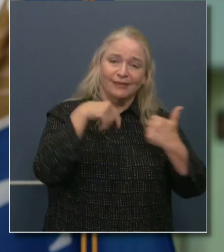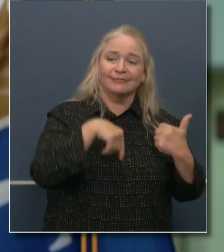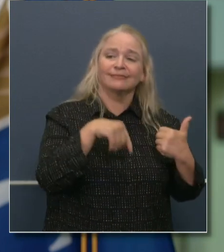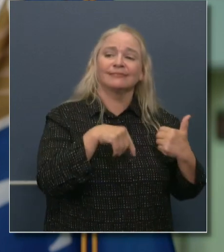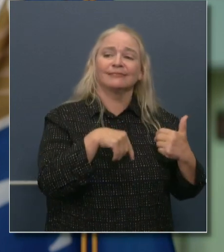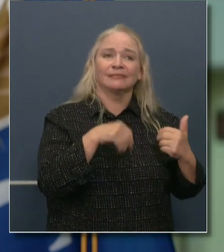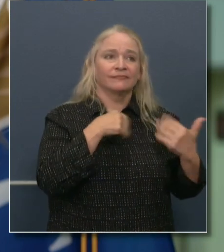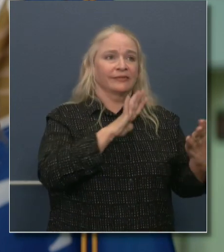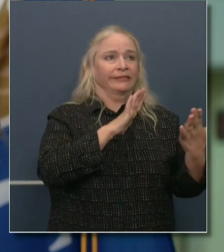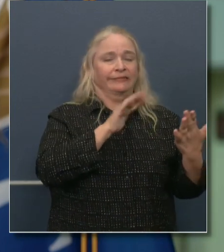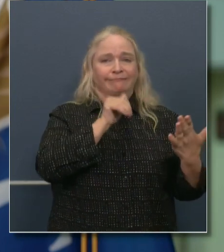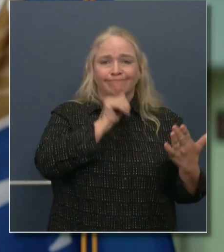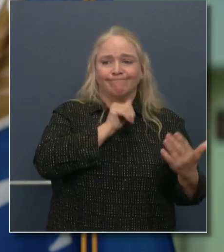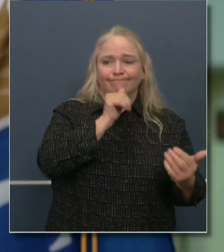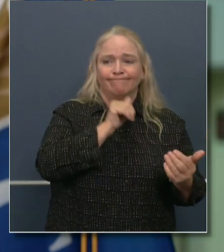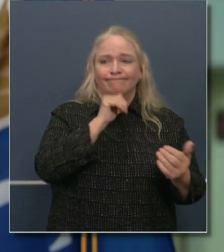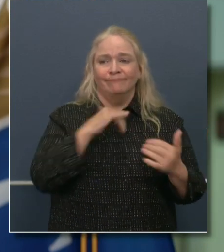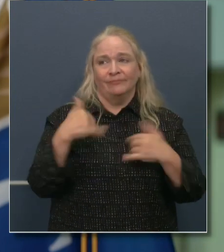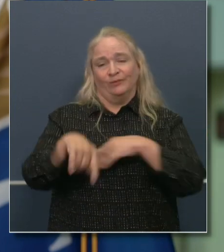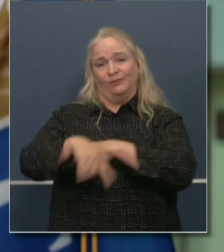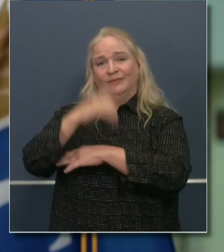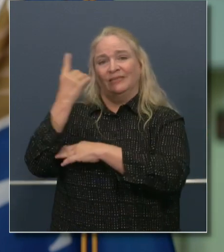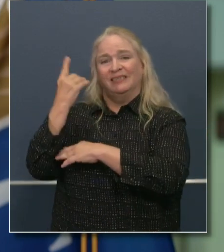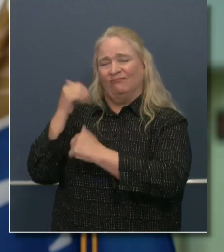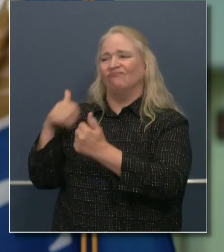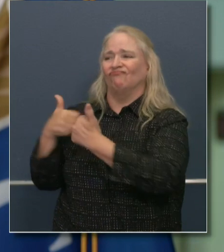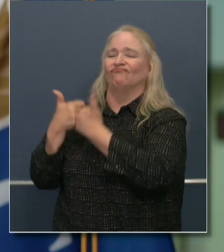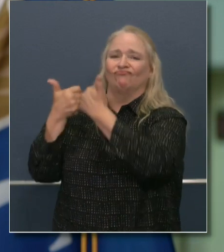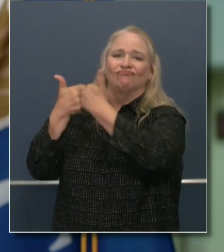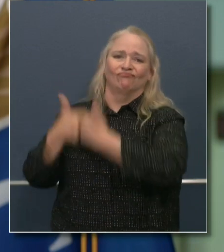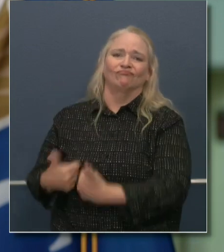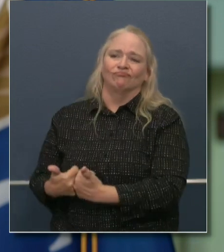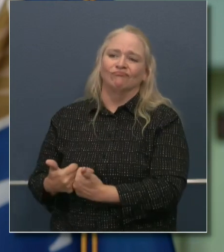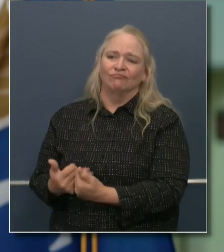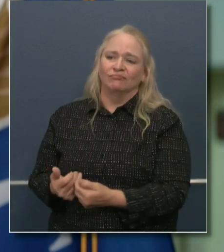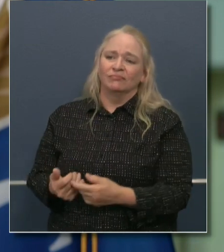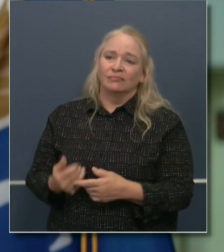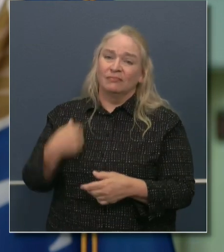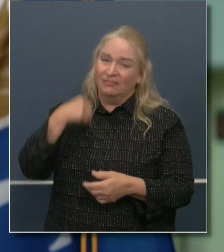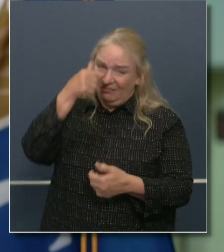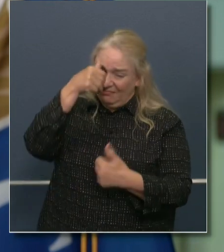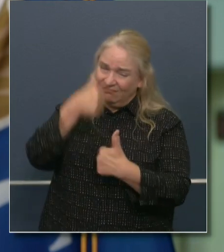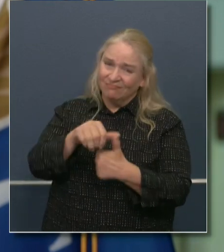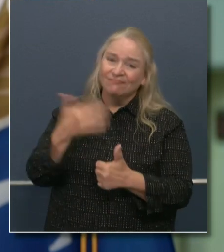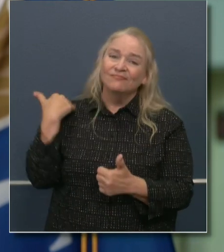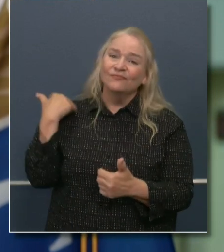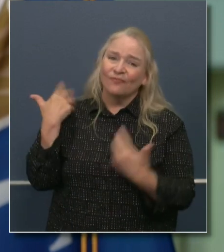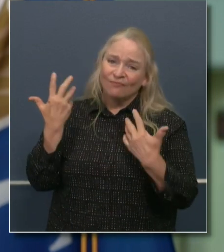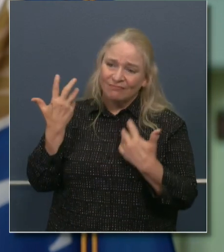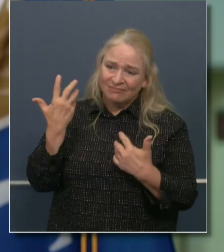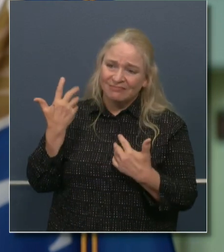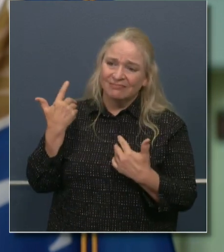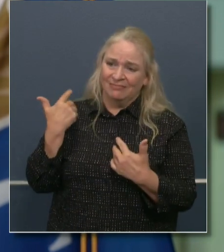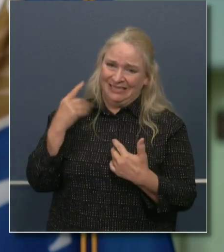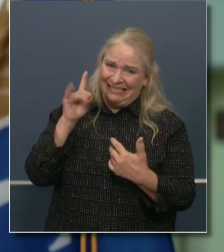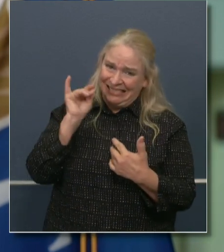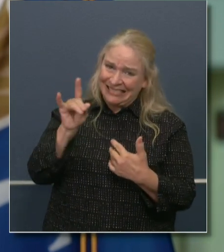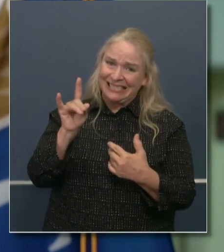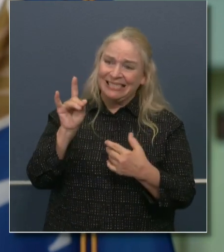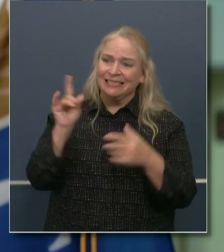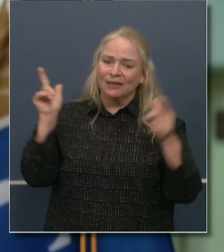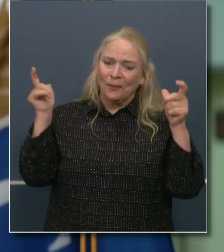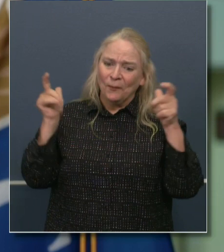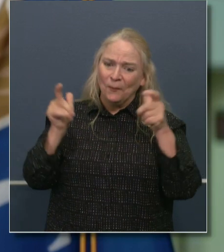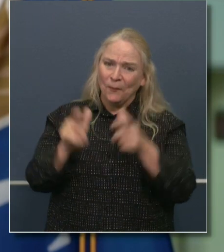of time. We were able to suppress the spread of this virus. We were able to knock down the growth of this in the